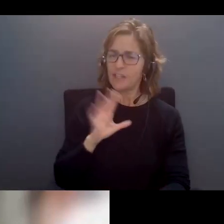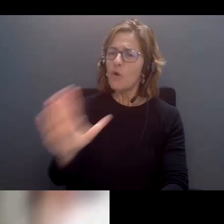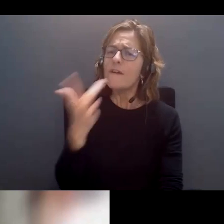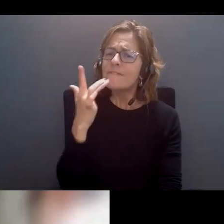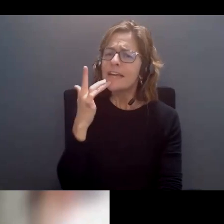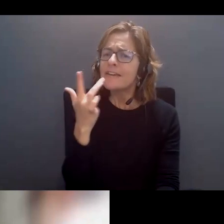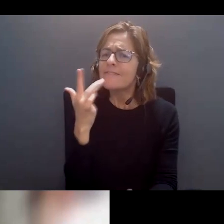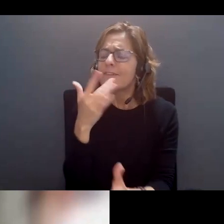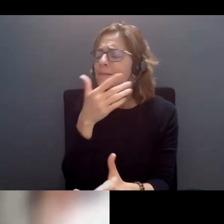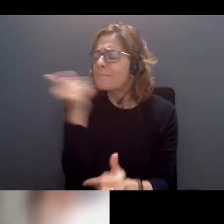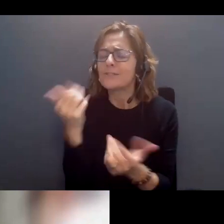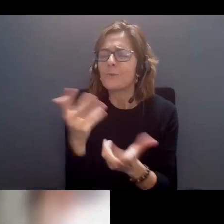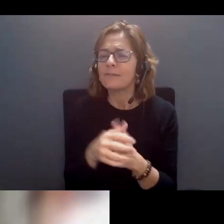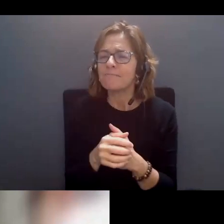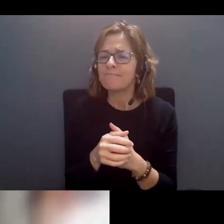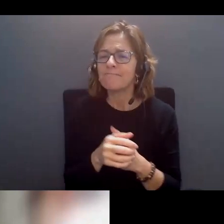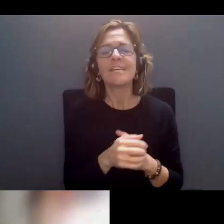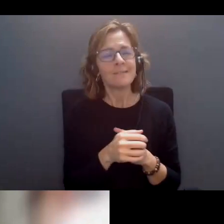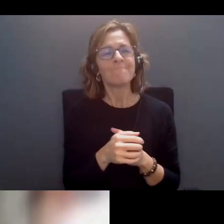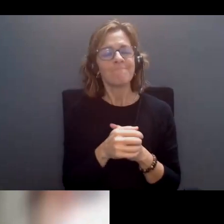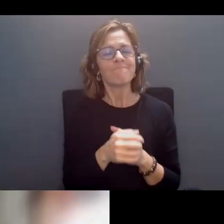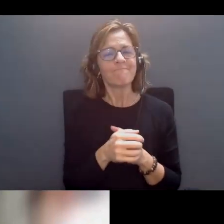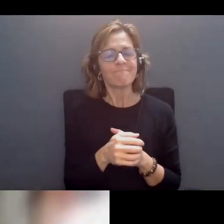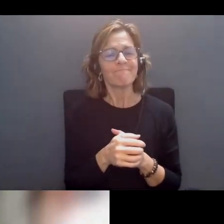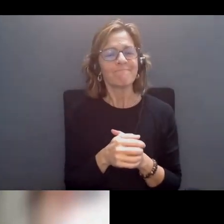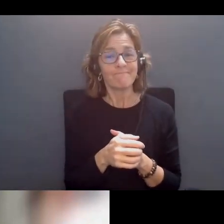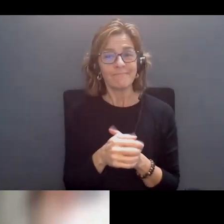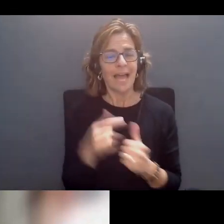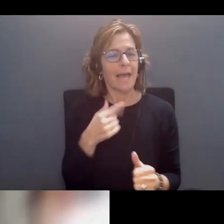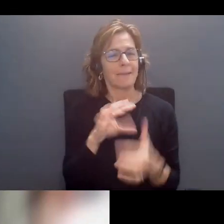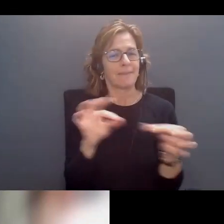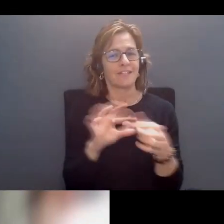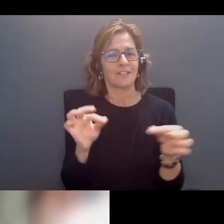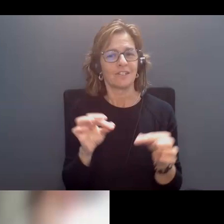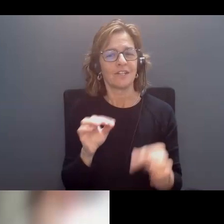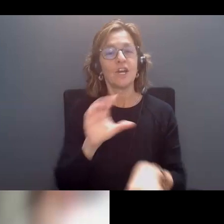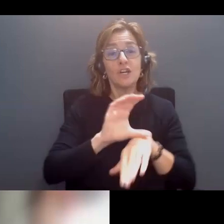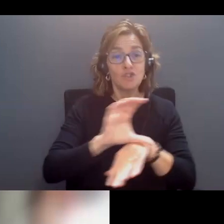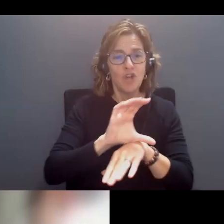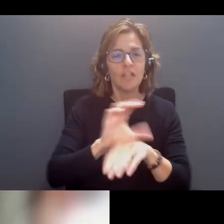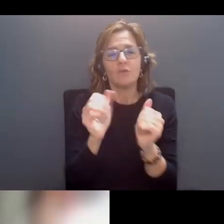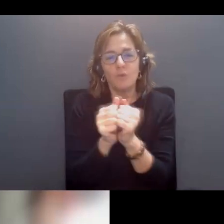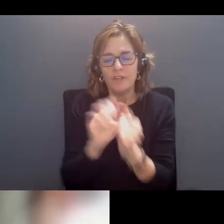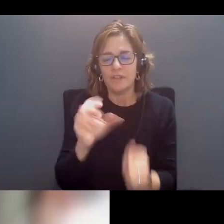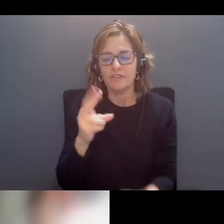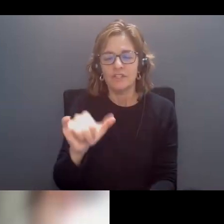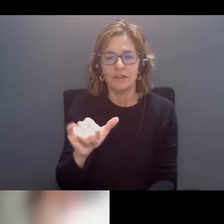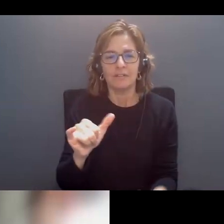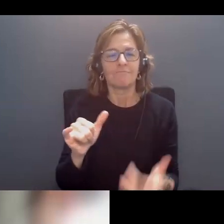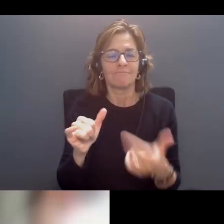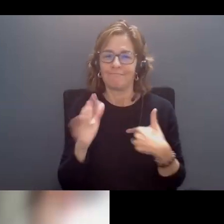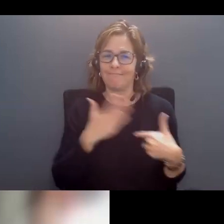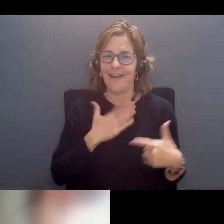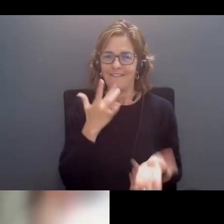make? Actually, it was actually one I mentioned. It was actually chocolate and cherry.